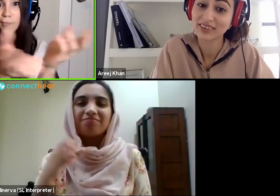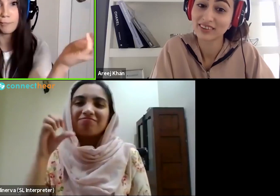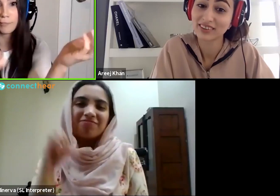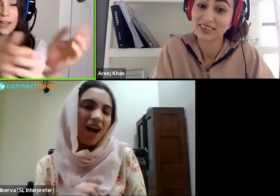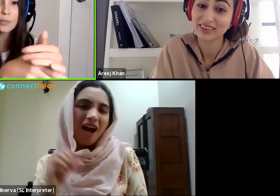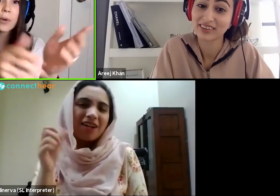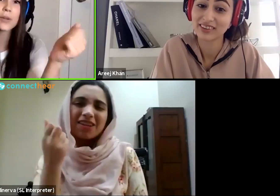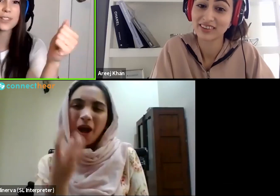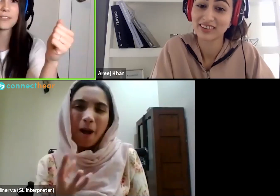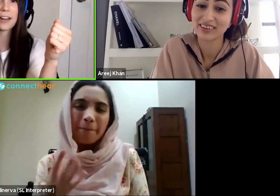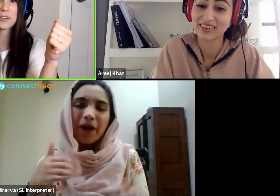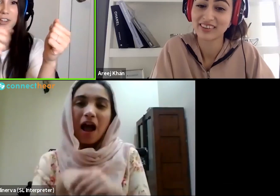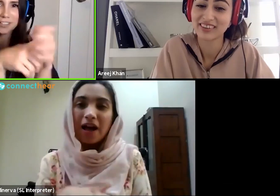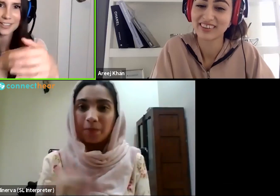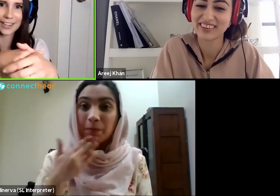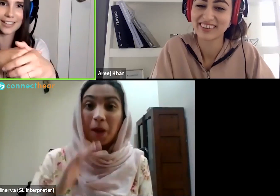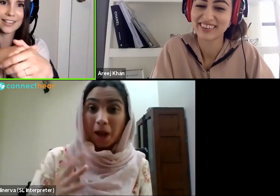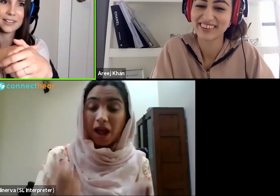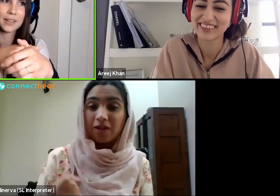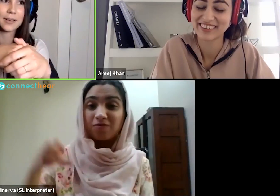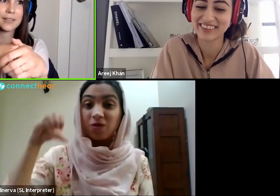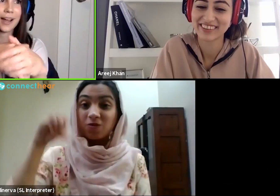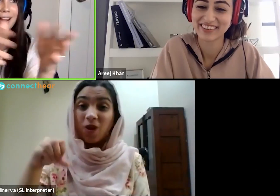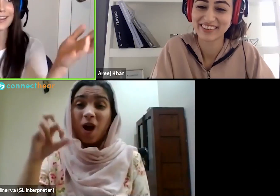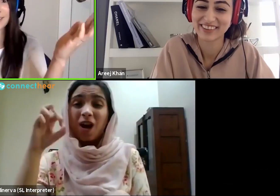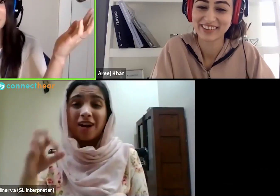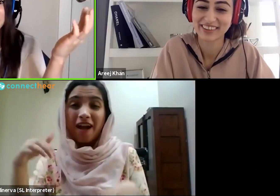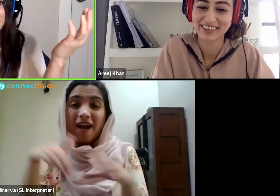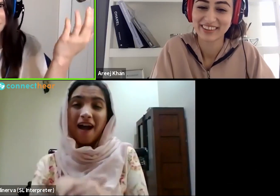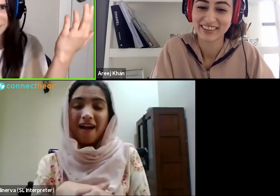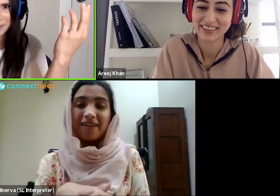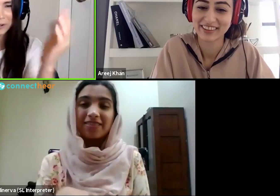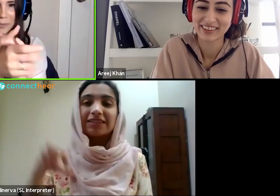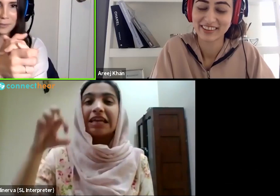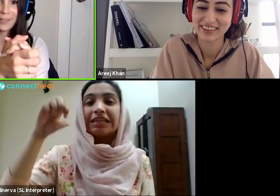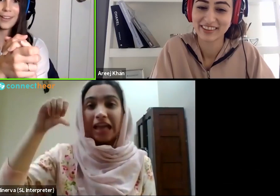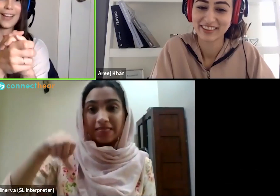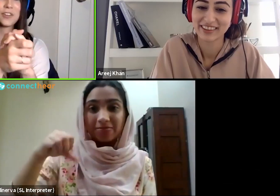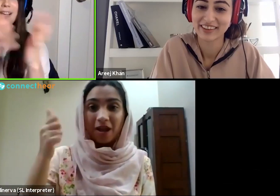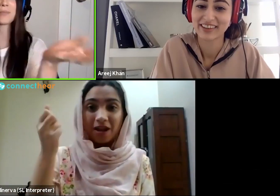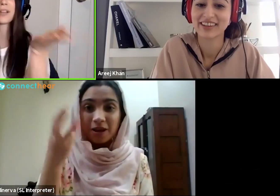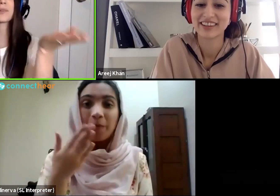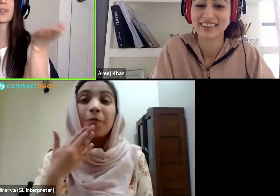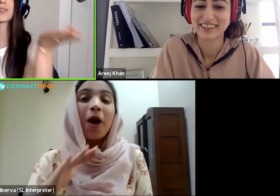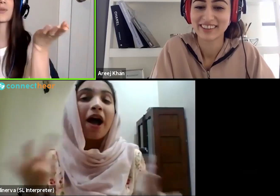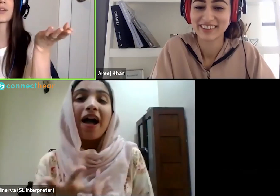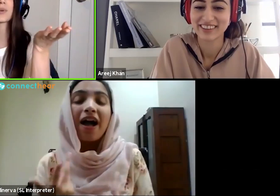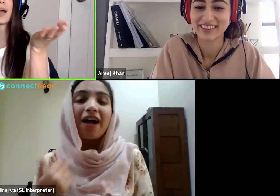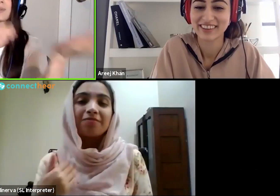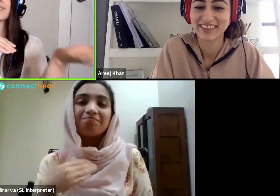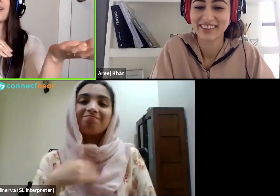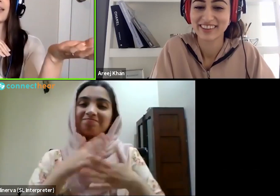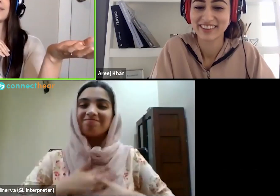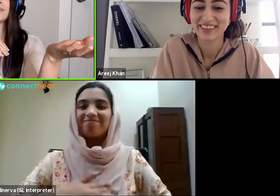So, because we always want to fight for justice, and the 9 is the peacemaker. So I feel like I'm stuck between those two worlds